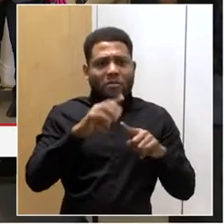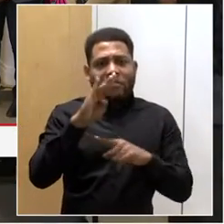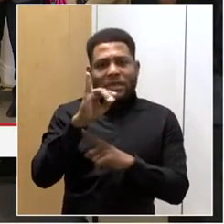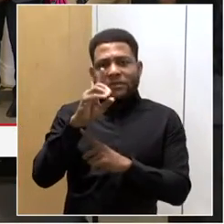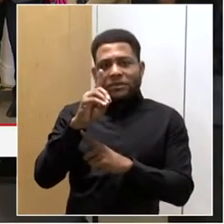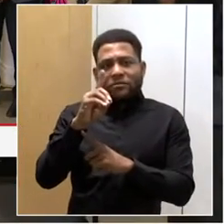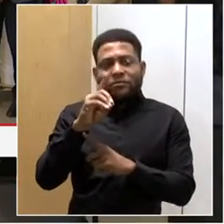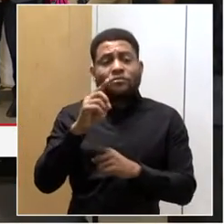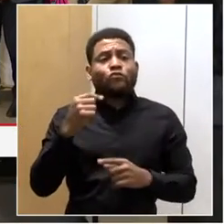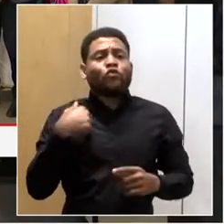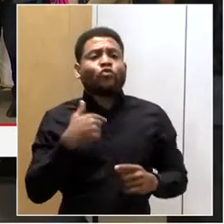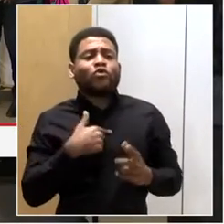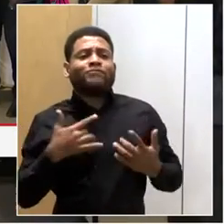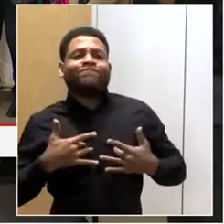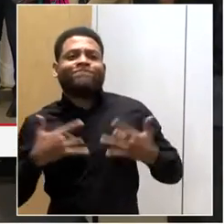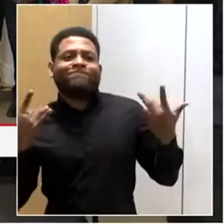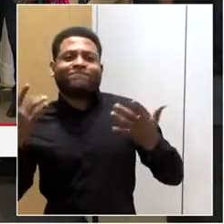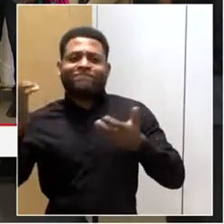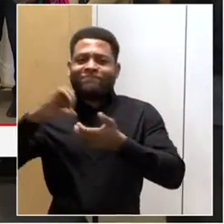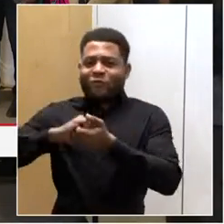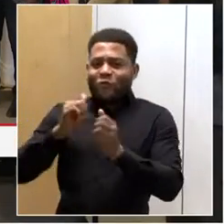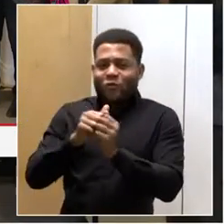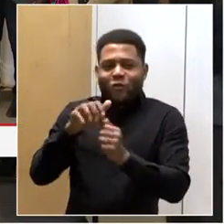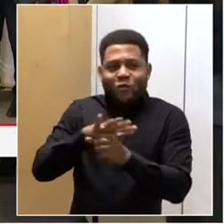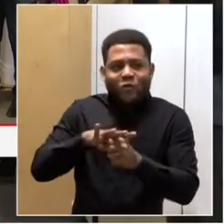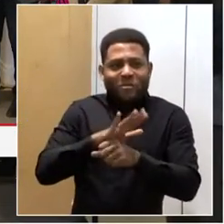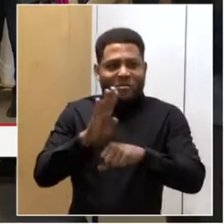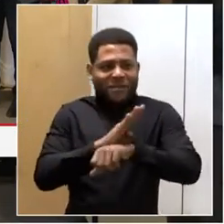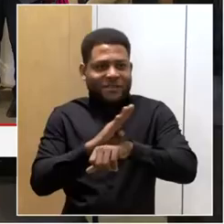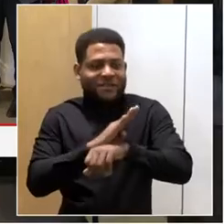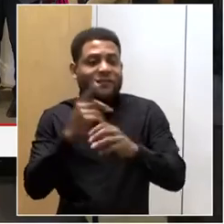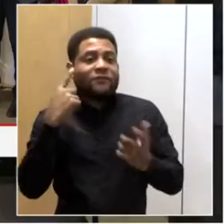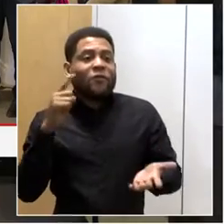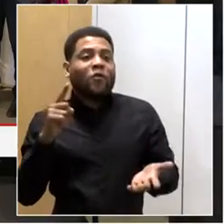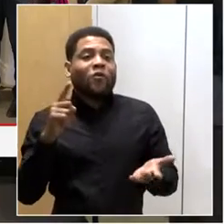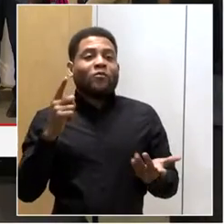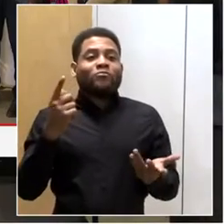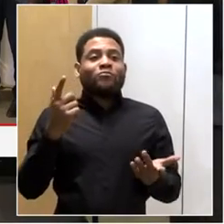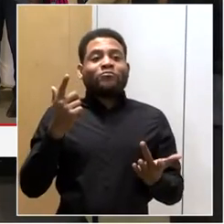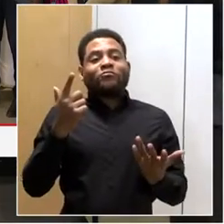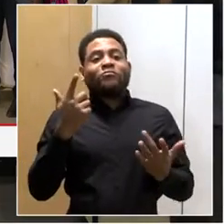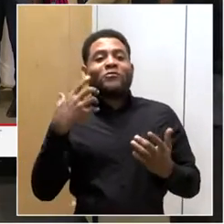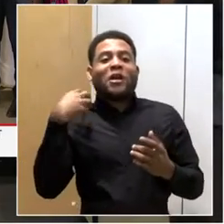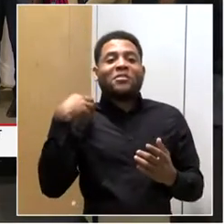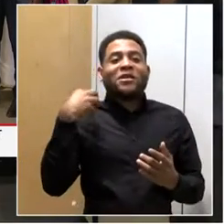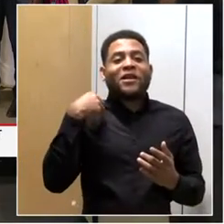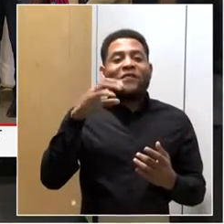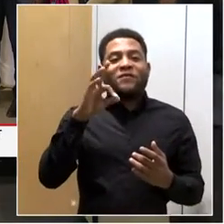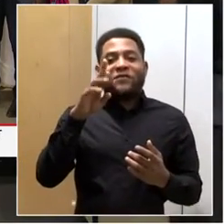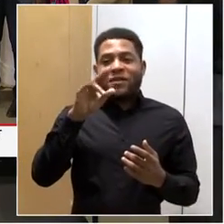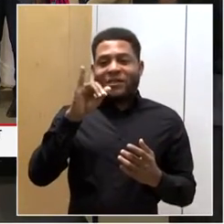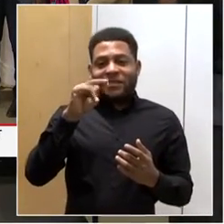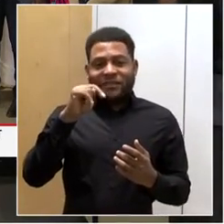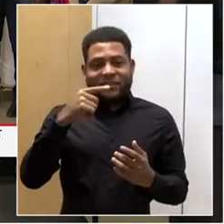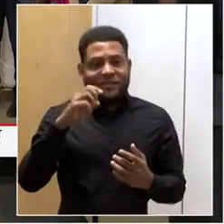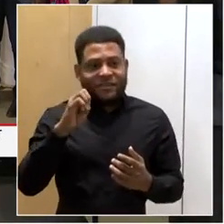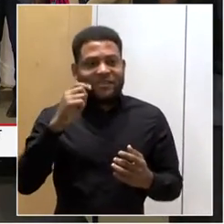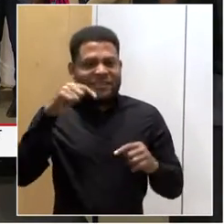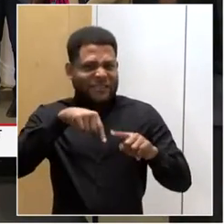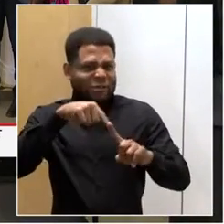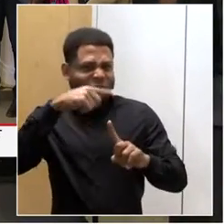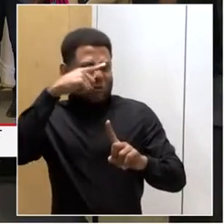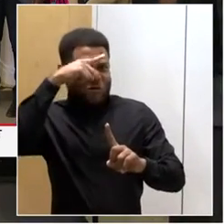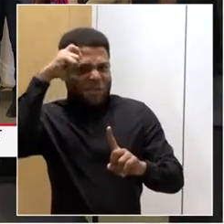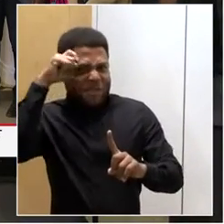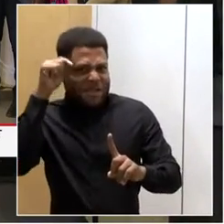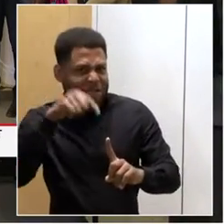to host Fringe here in the Golden Triangle this summer. And we're excited that the mayor's FY25 budget commits to